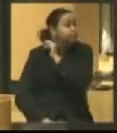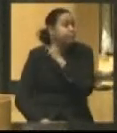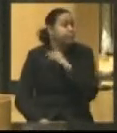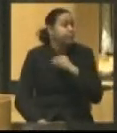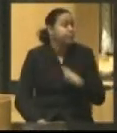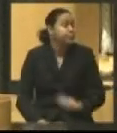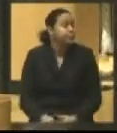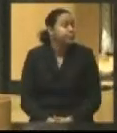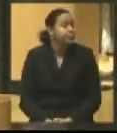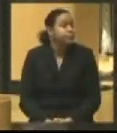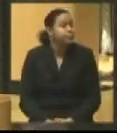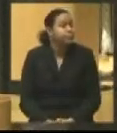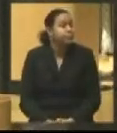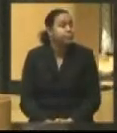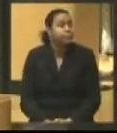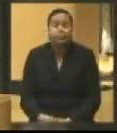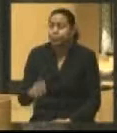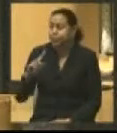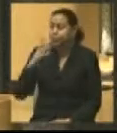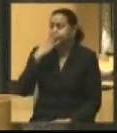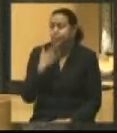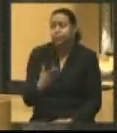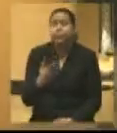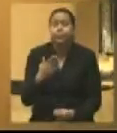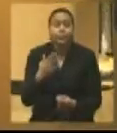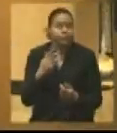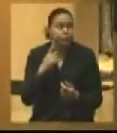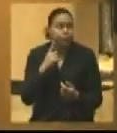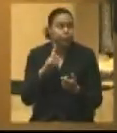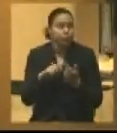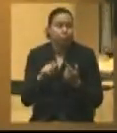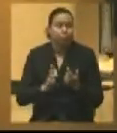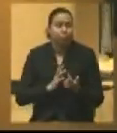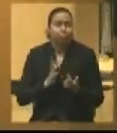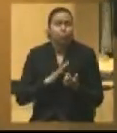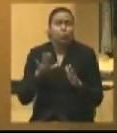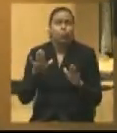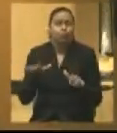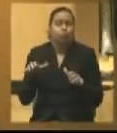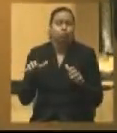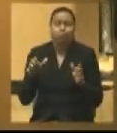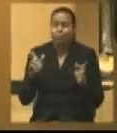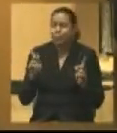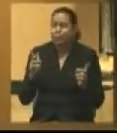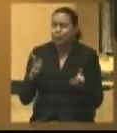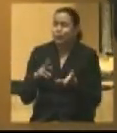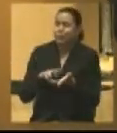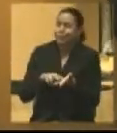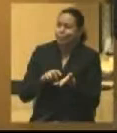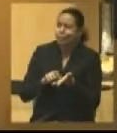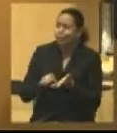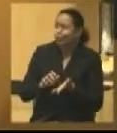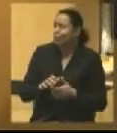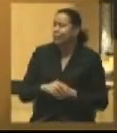Sorry. Yes, first thanks to all this august, wonderful crowd of leaders. I'll